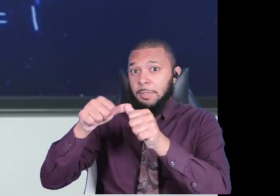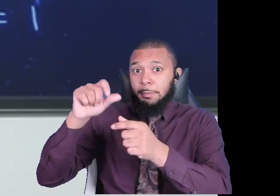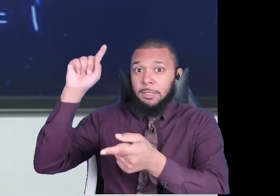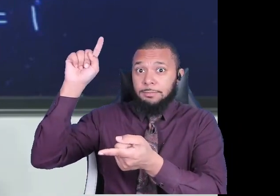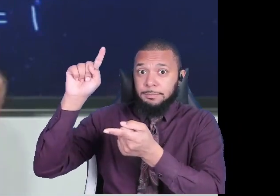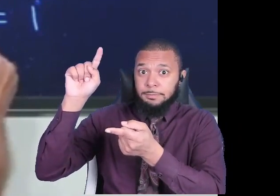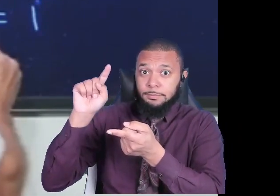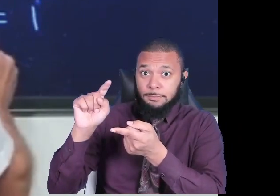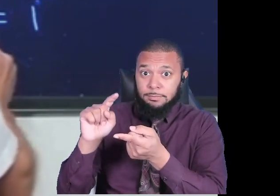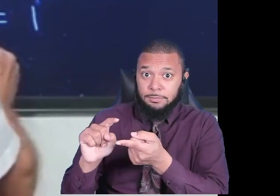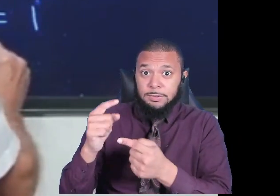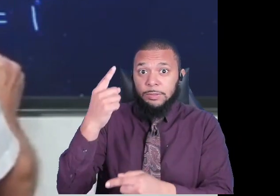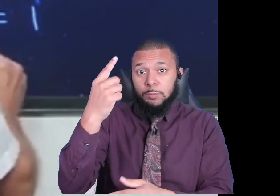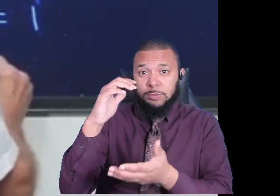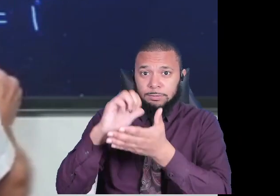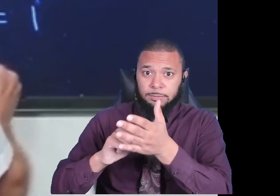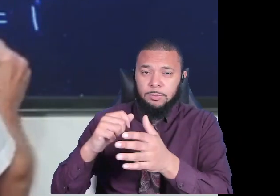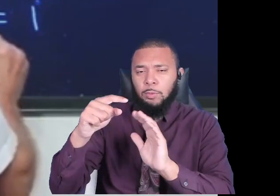do it again.